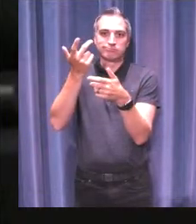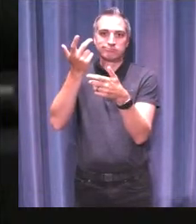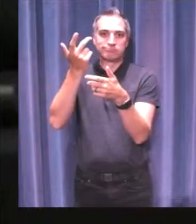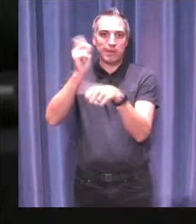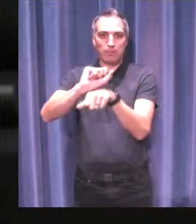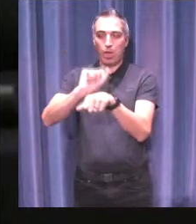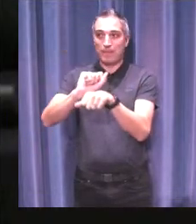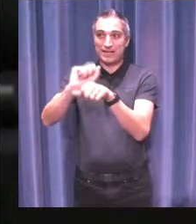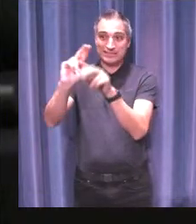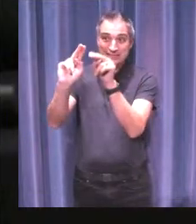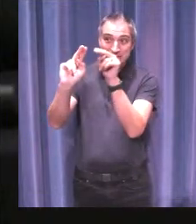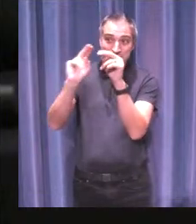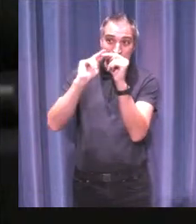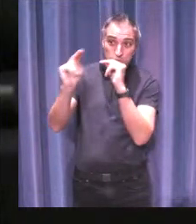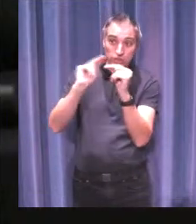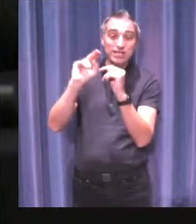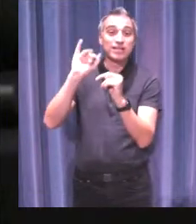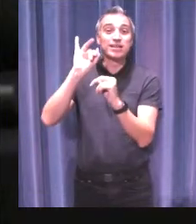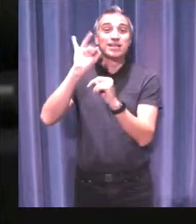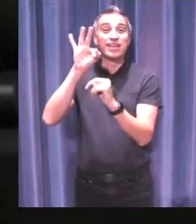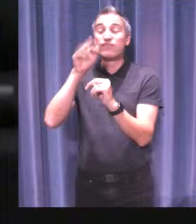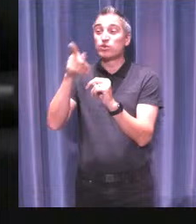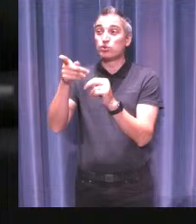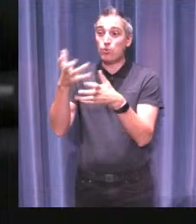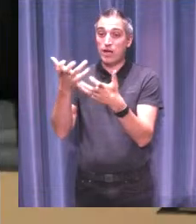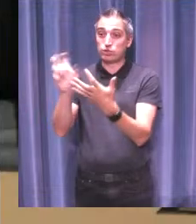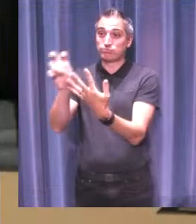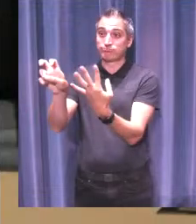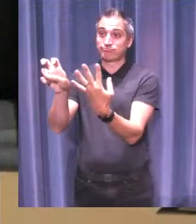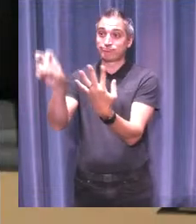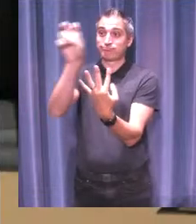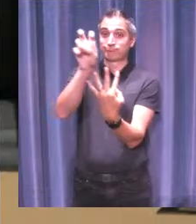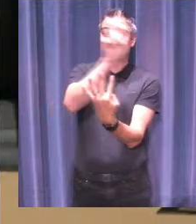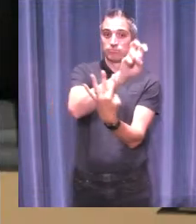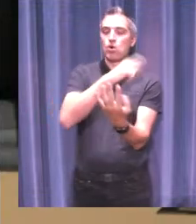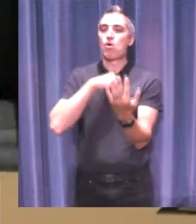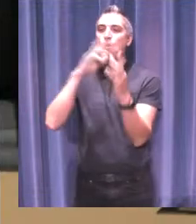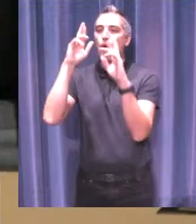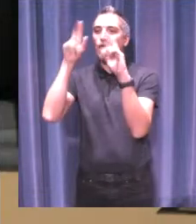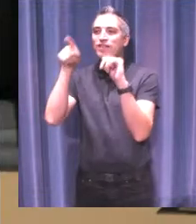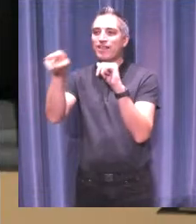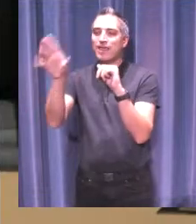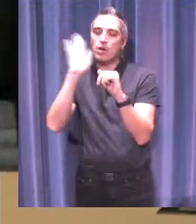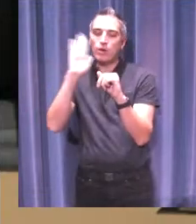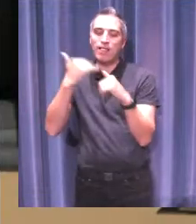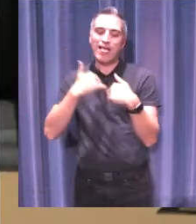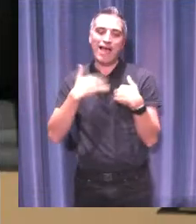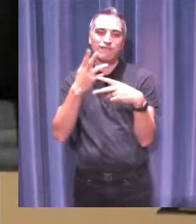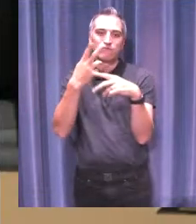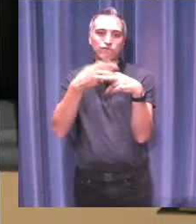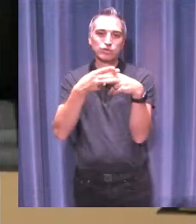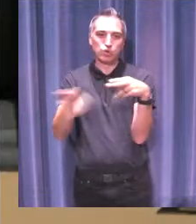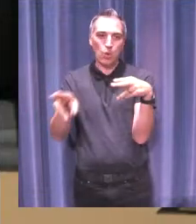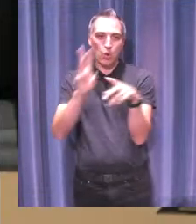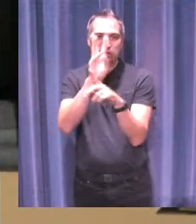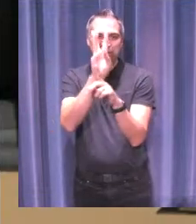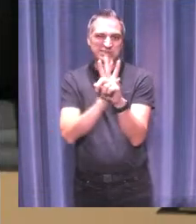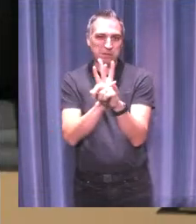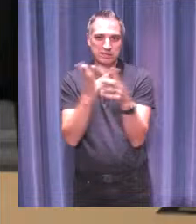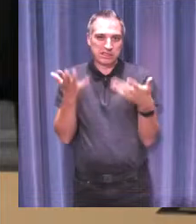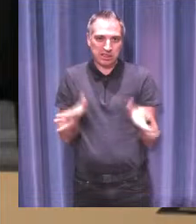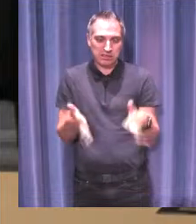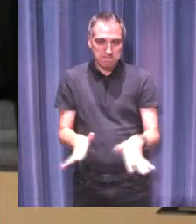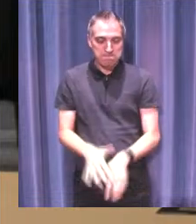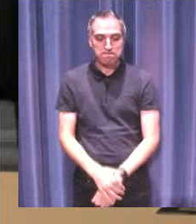your desire was to move on from this person, because it's hopefully going to be a short-term position, maybe 6 months or so.